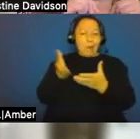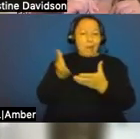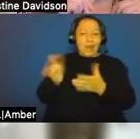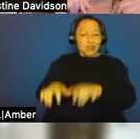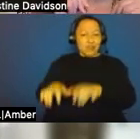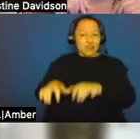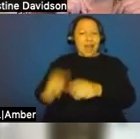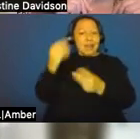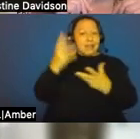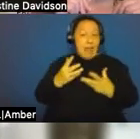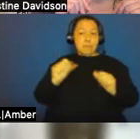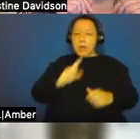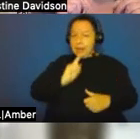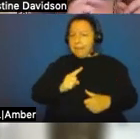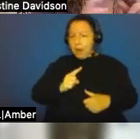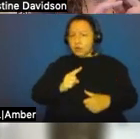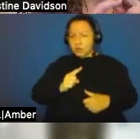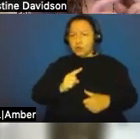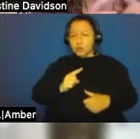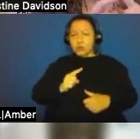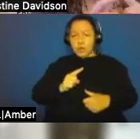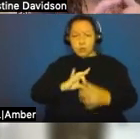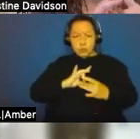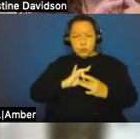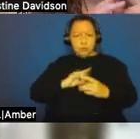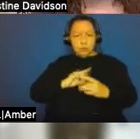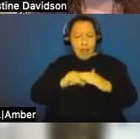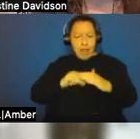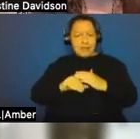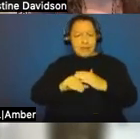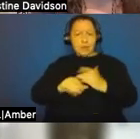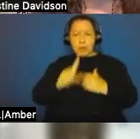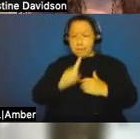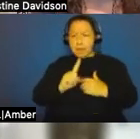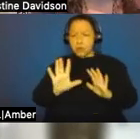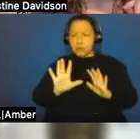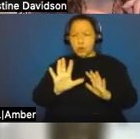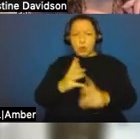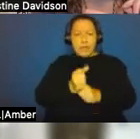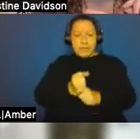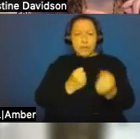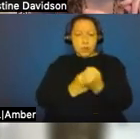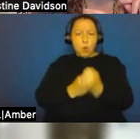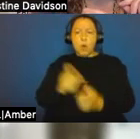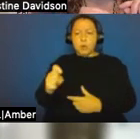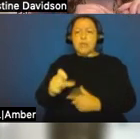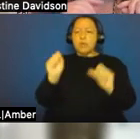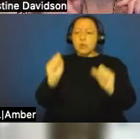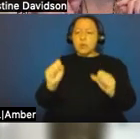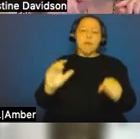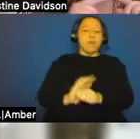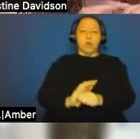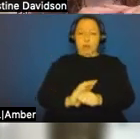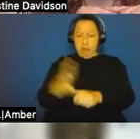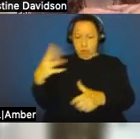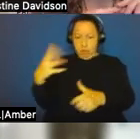are connected and that you're getting the things that you need to be able to participate and see what's